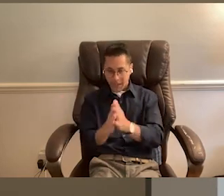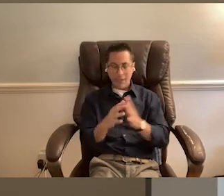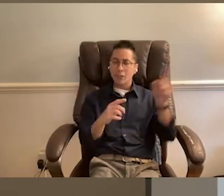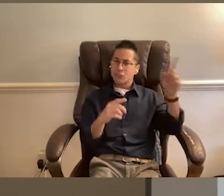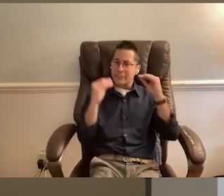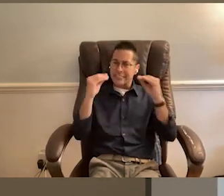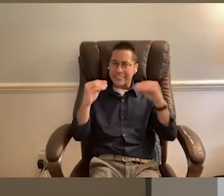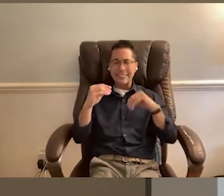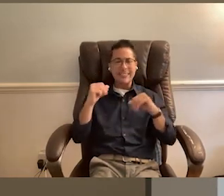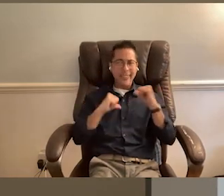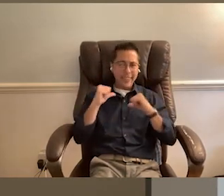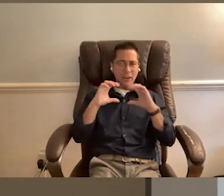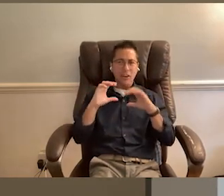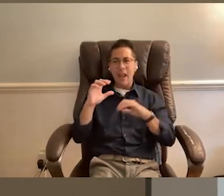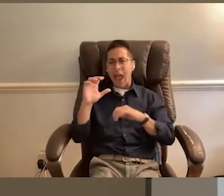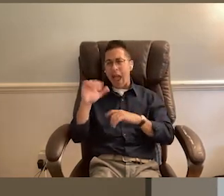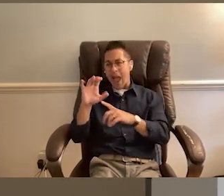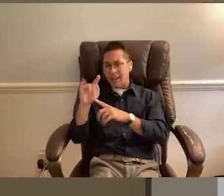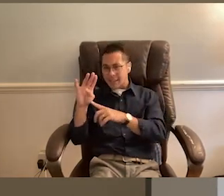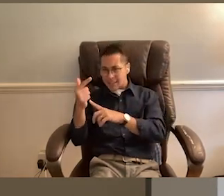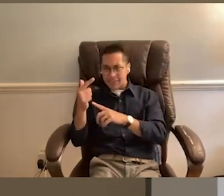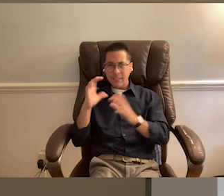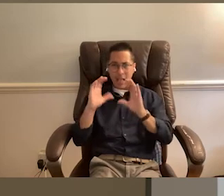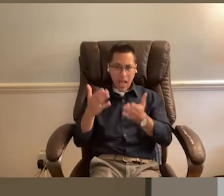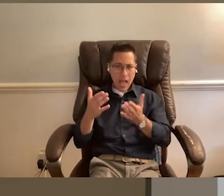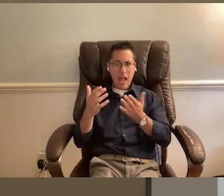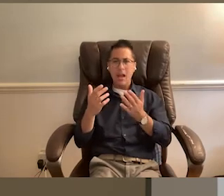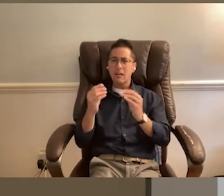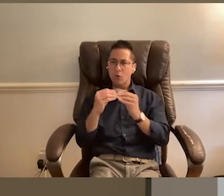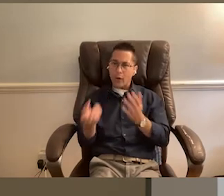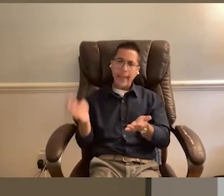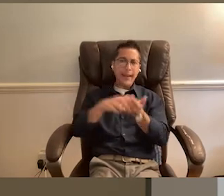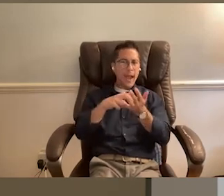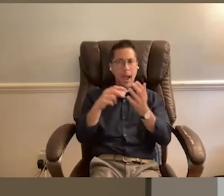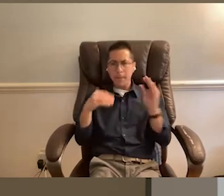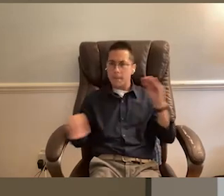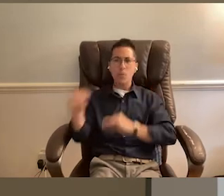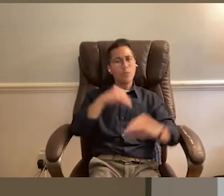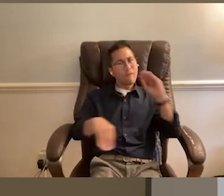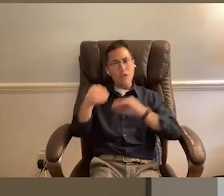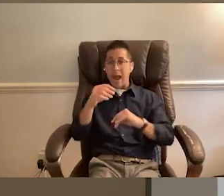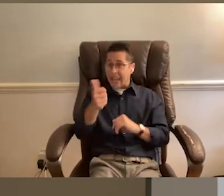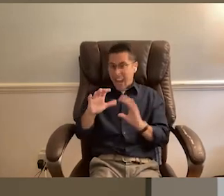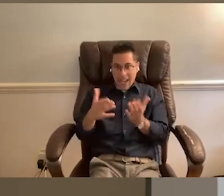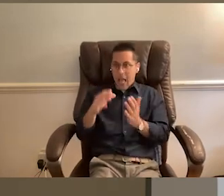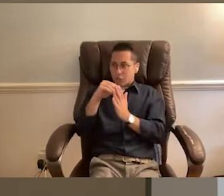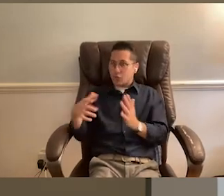doing as well. So that's something that I really, that has stuck with me for a while, honestly.